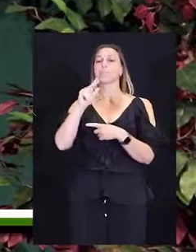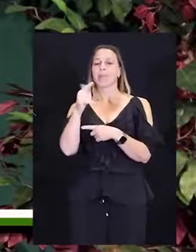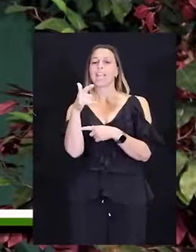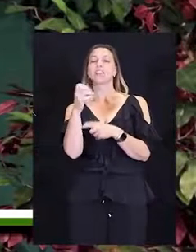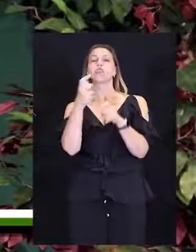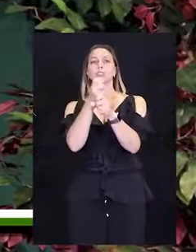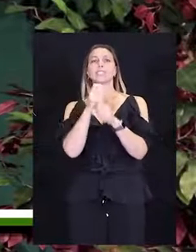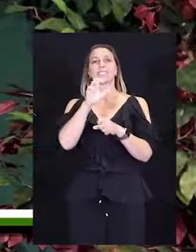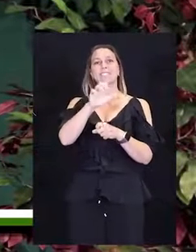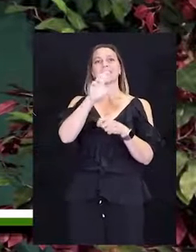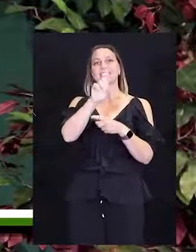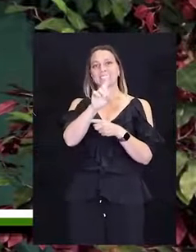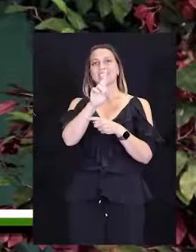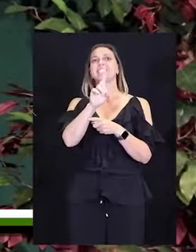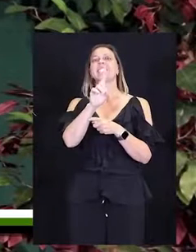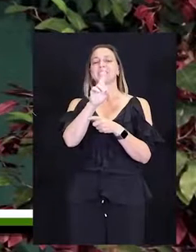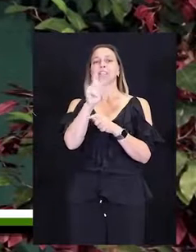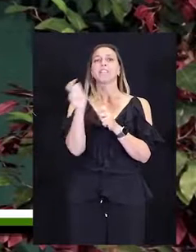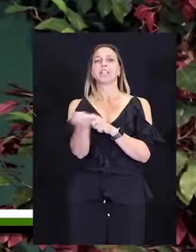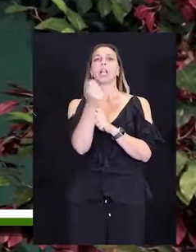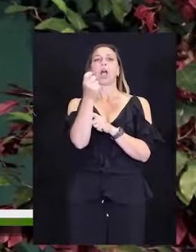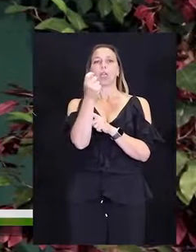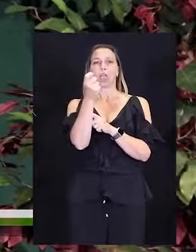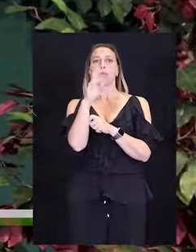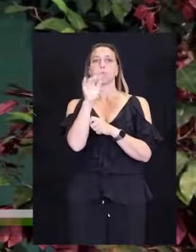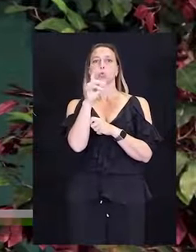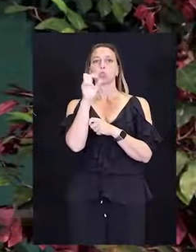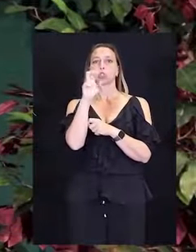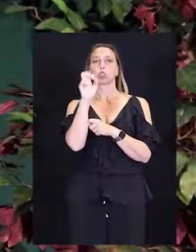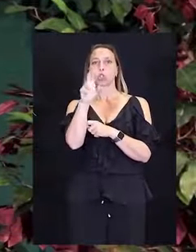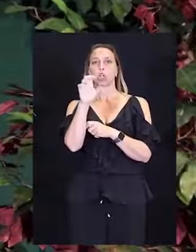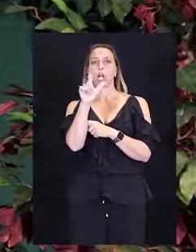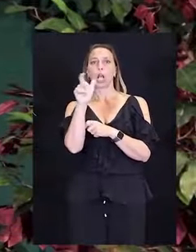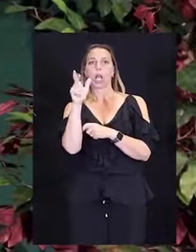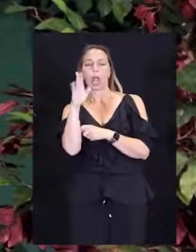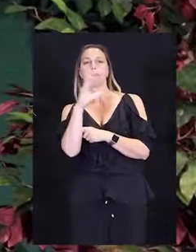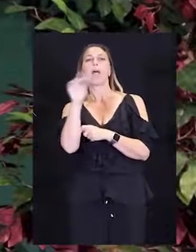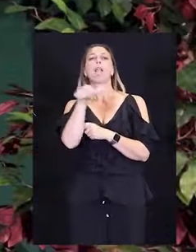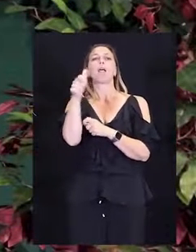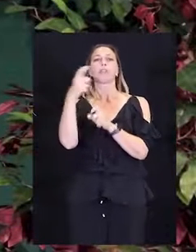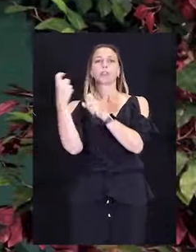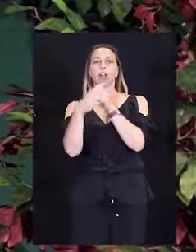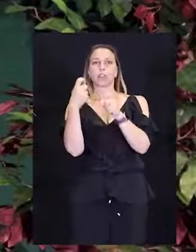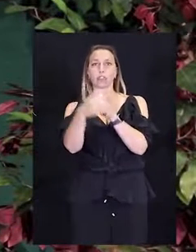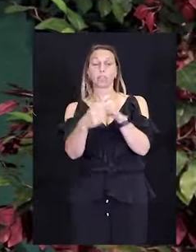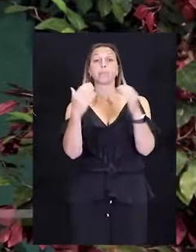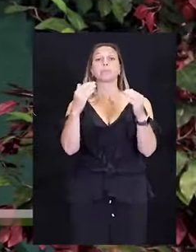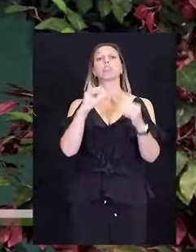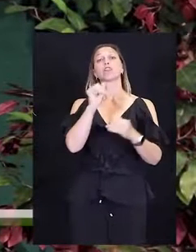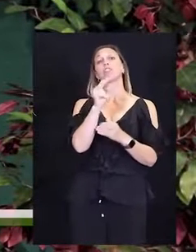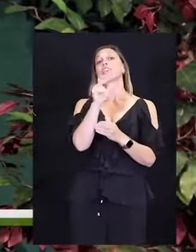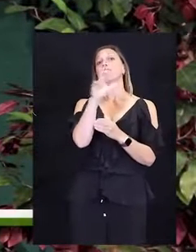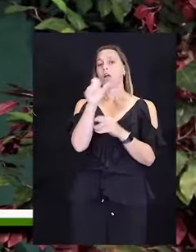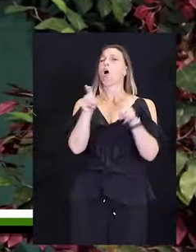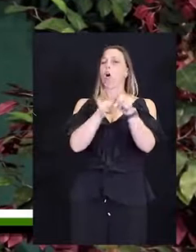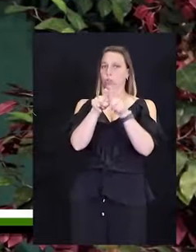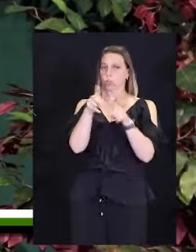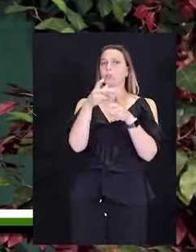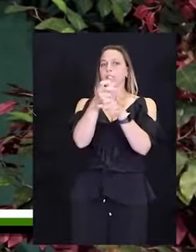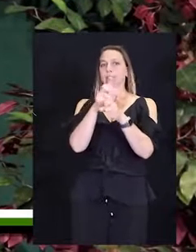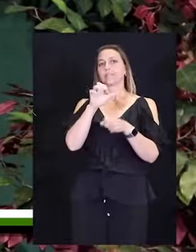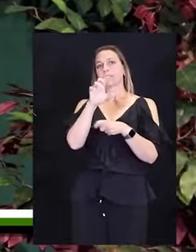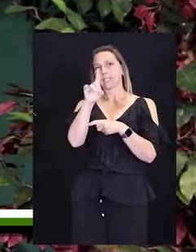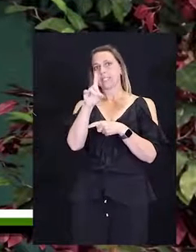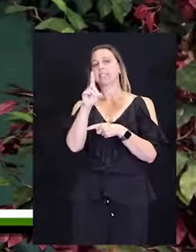was the recipient of the CD Field Hockey Booster Club Scholarship and a Rachel Guss Award and Scholarship. Jessica Fetro was also